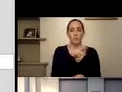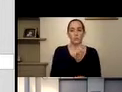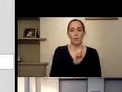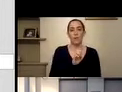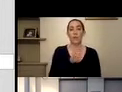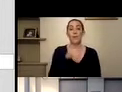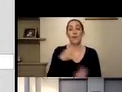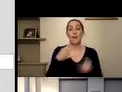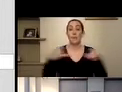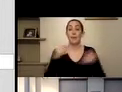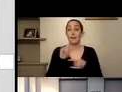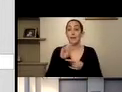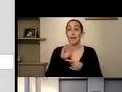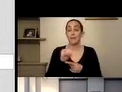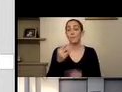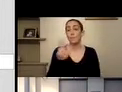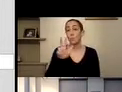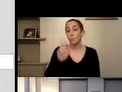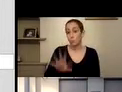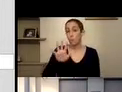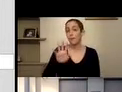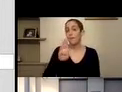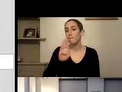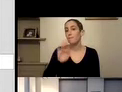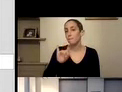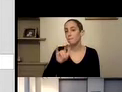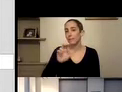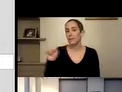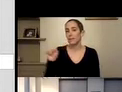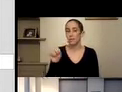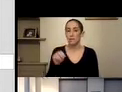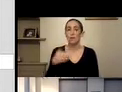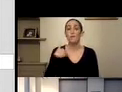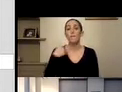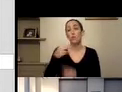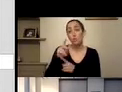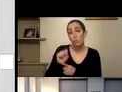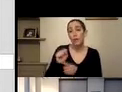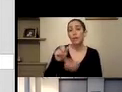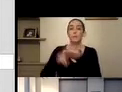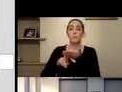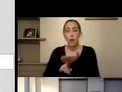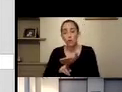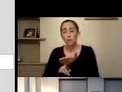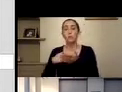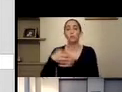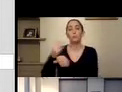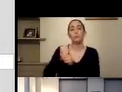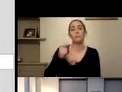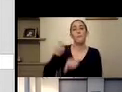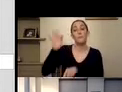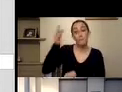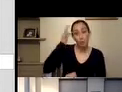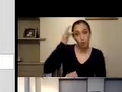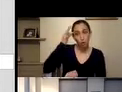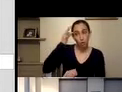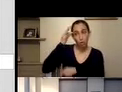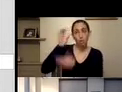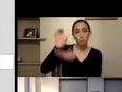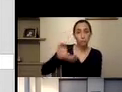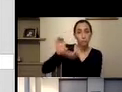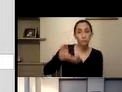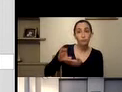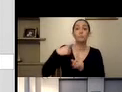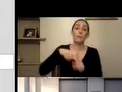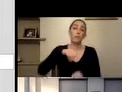is $3.5 billion. We have grants and contracts that come in from federal sources as well as other state and government